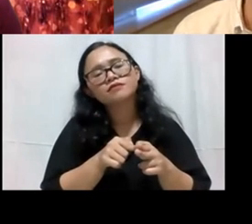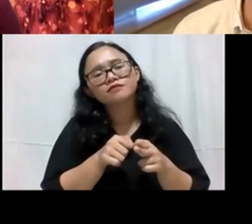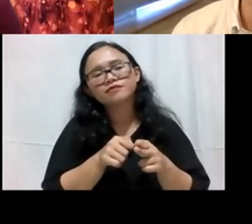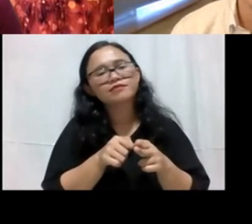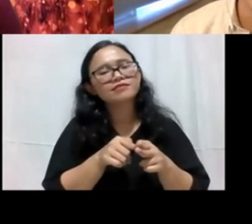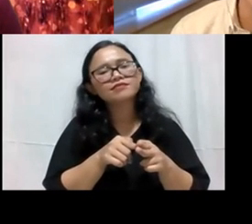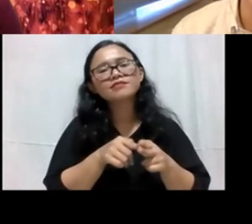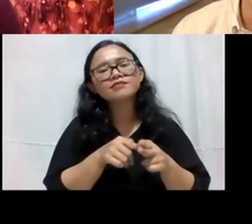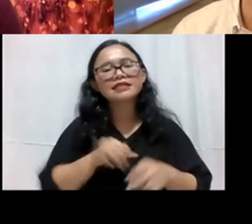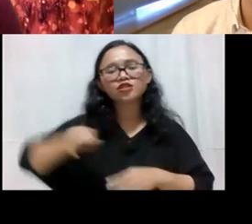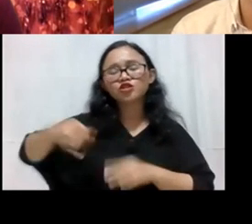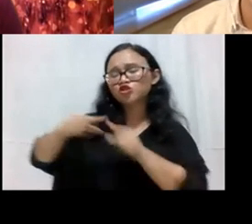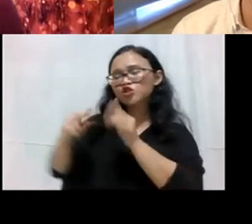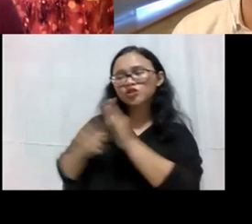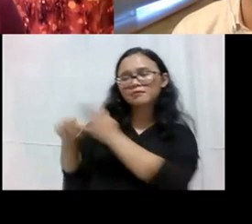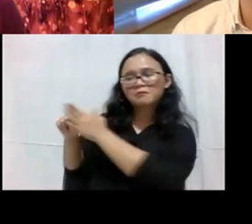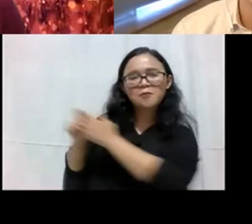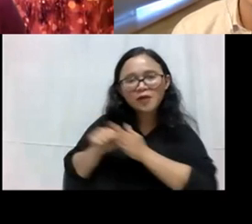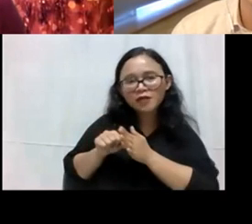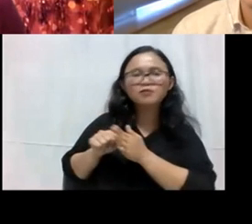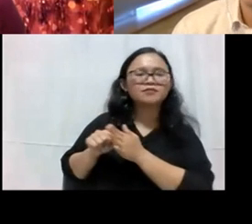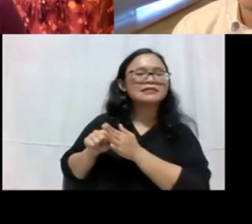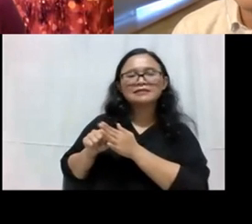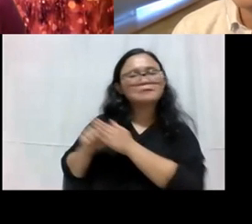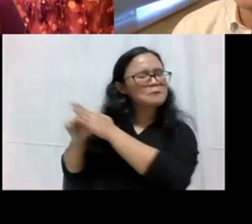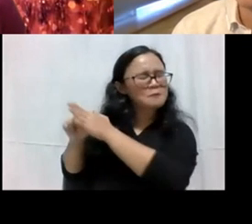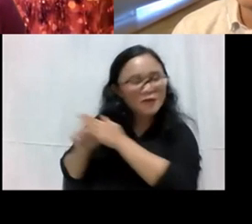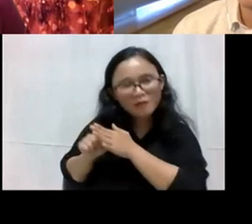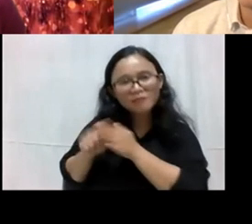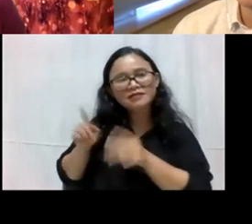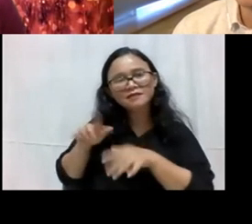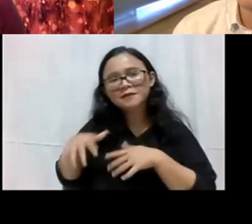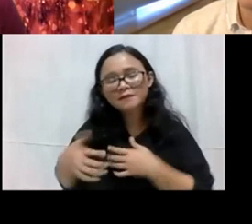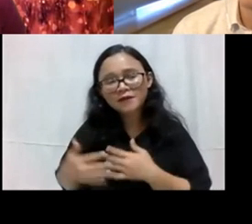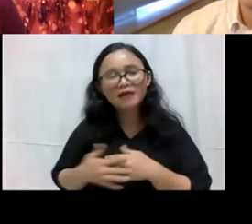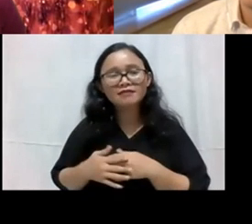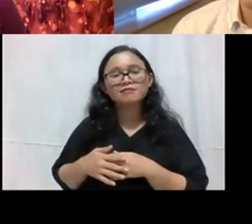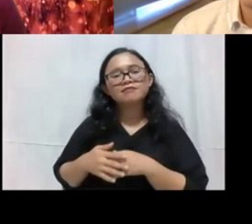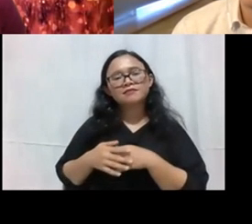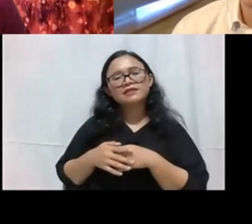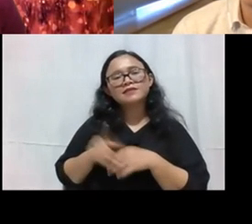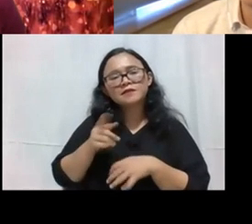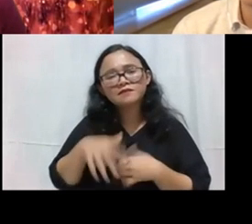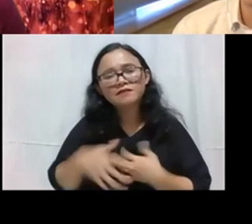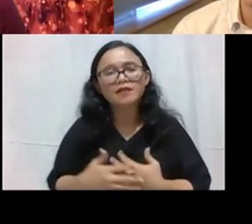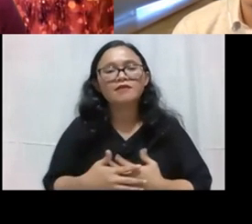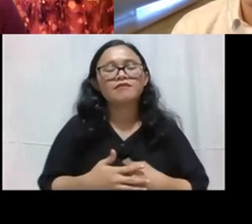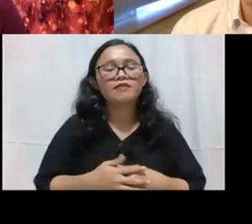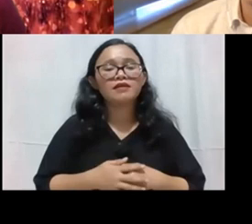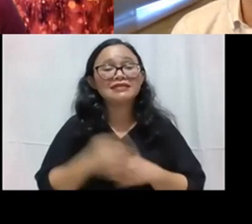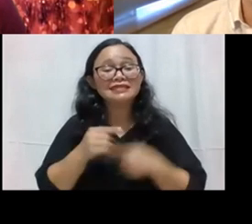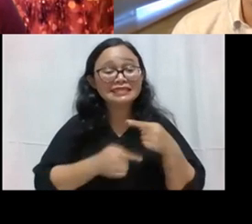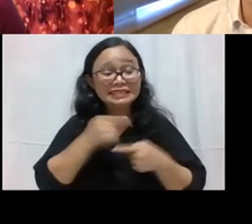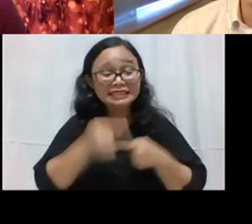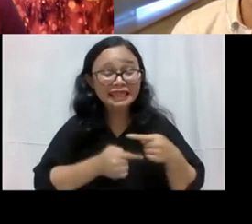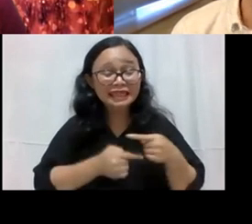from Gene: less is more. Less is more. For us to filmmakers, storytellers, to tell a good story,